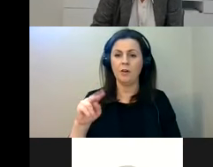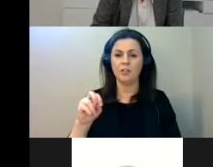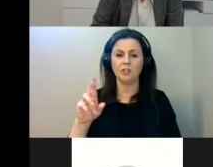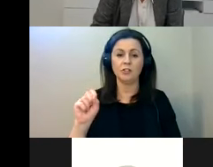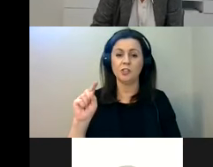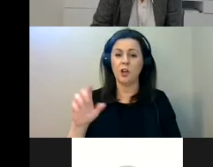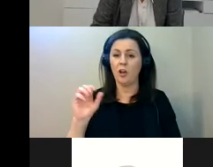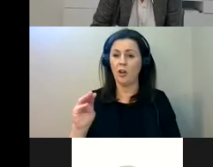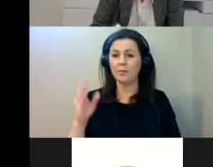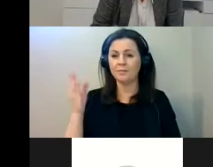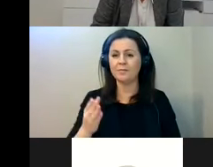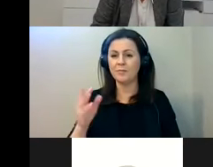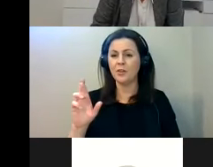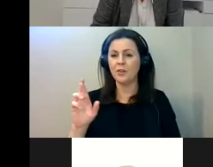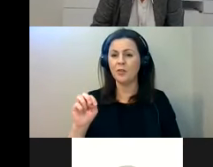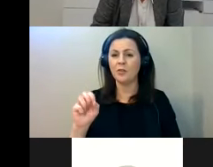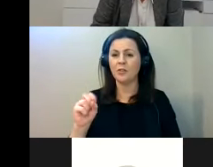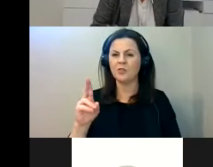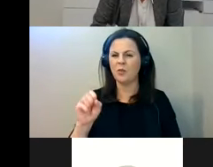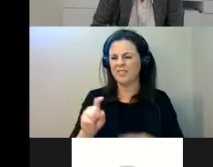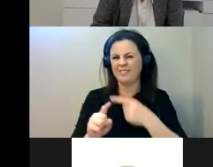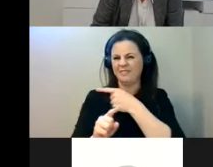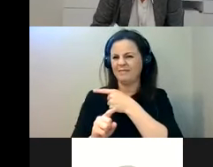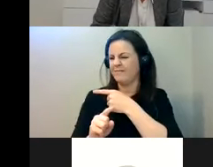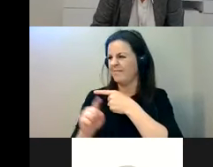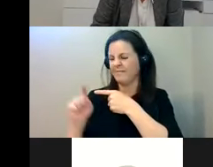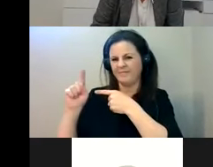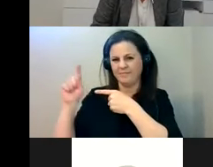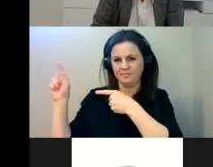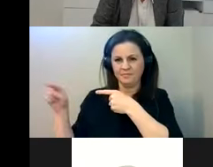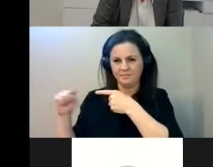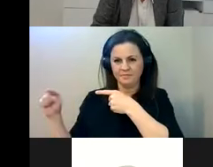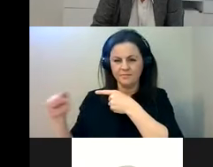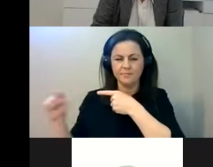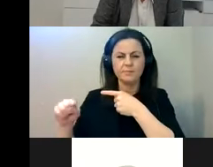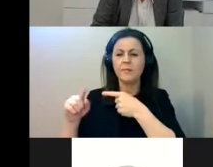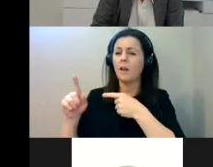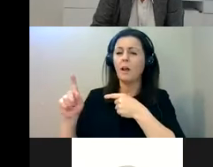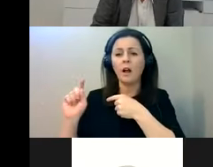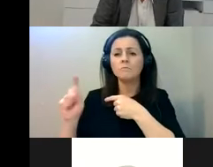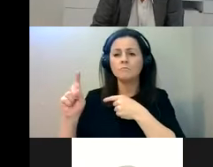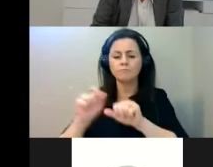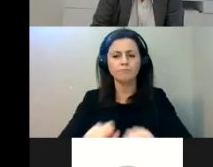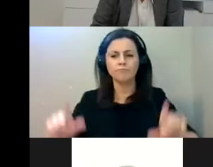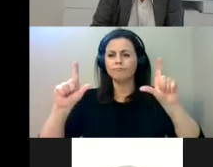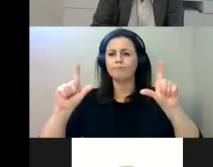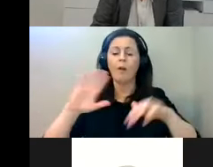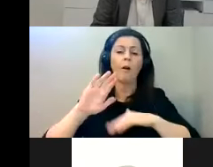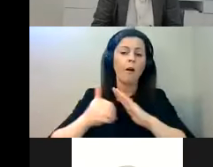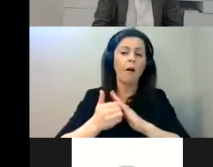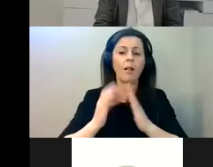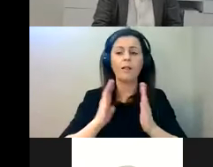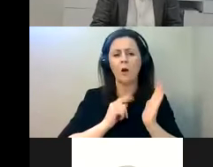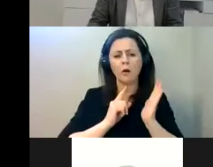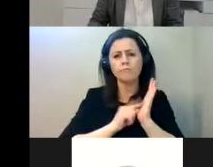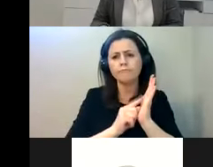wellpartners.com/resources, and the various books and publications that we've come out with over the years are all there for downloading in PDF format.